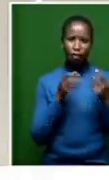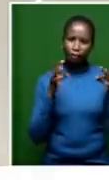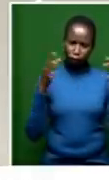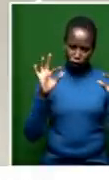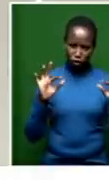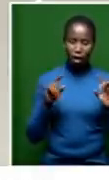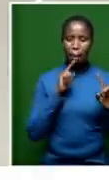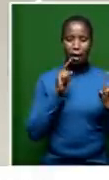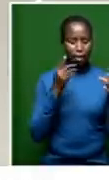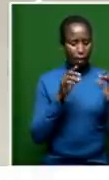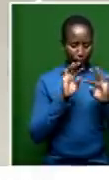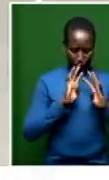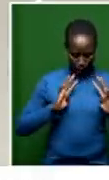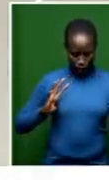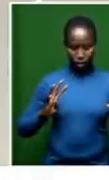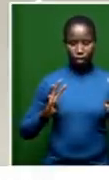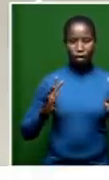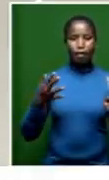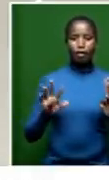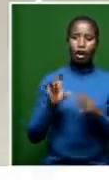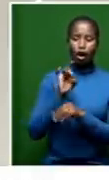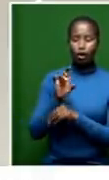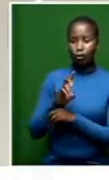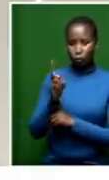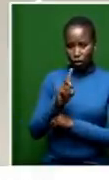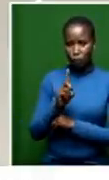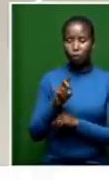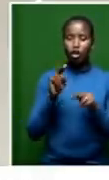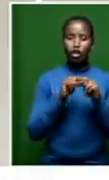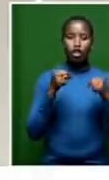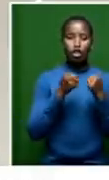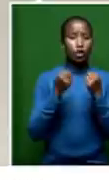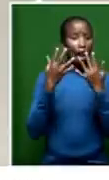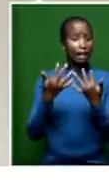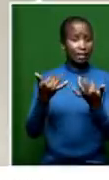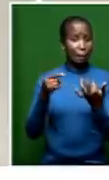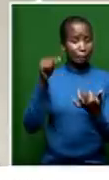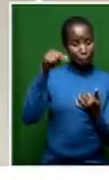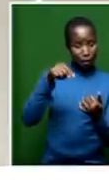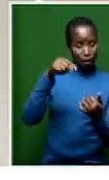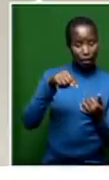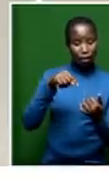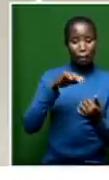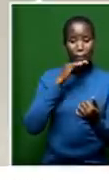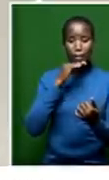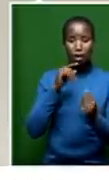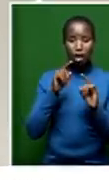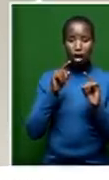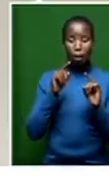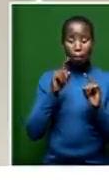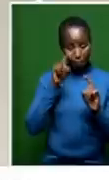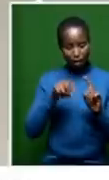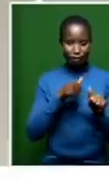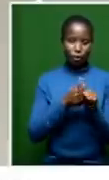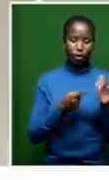panel are more advisory, that the National Assembly does not have to rubber stamp that. Hence, there